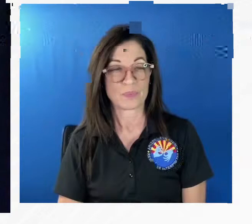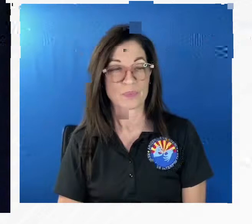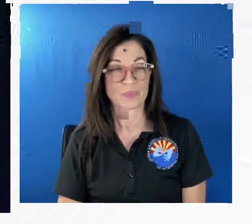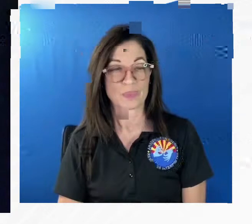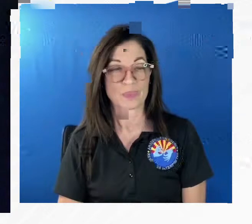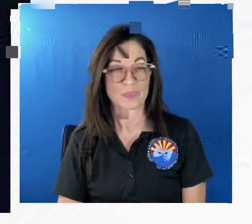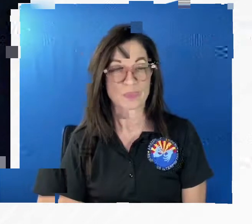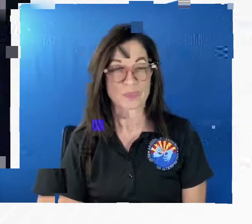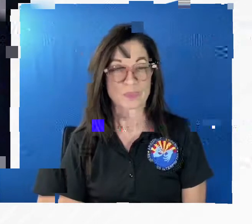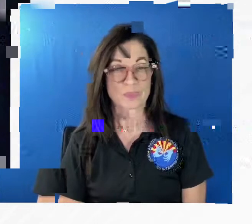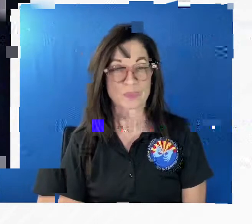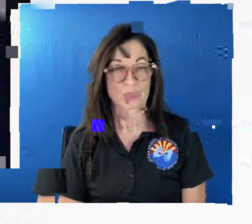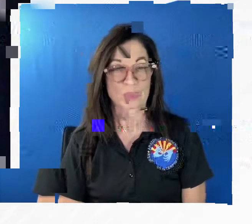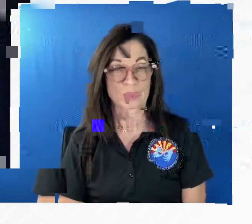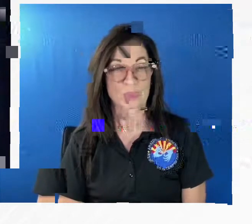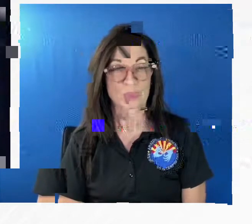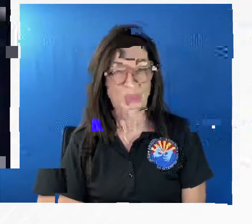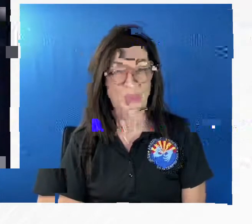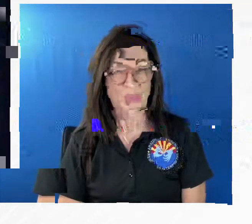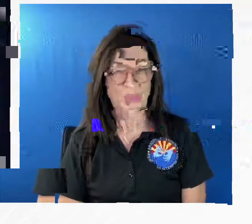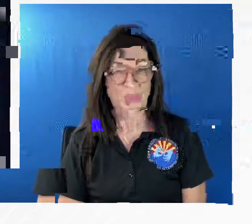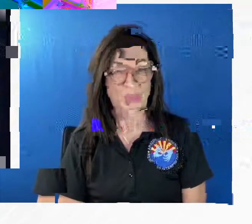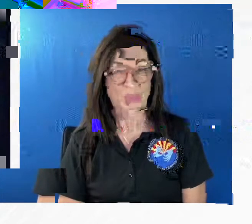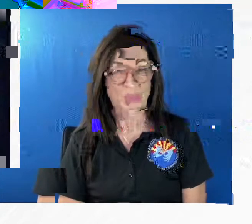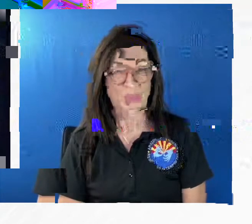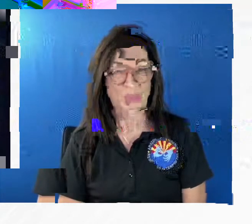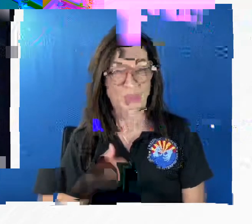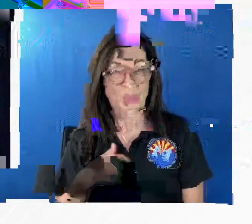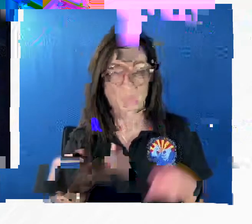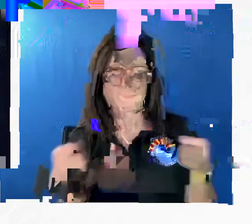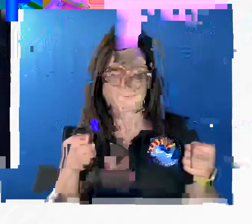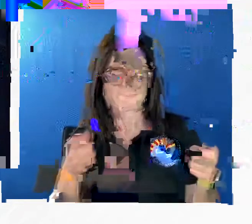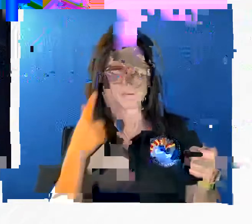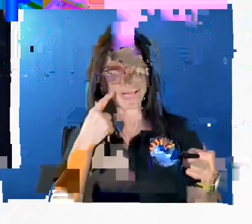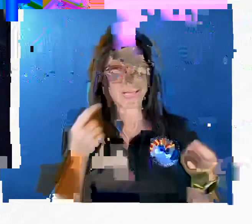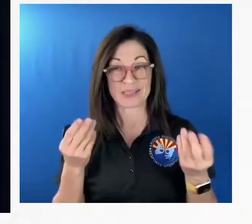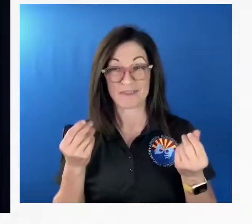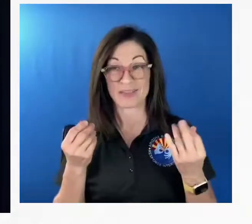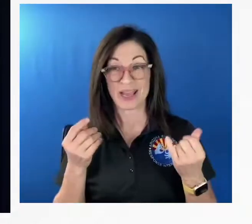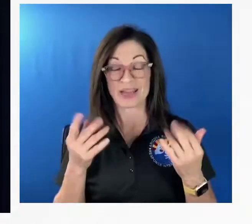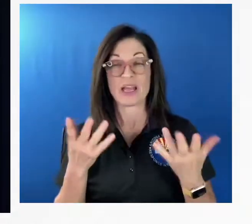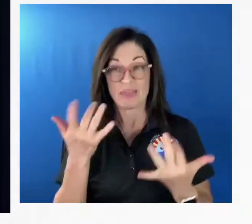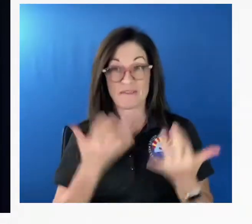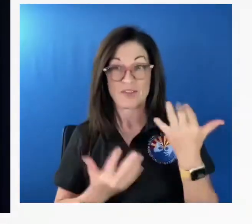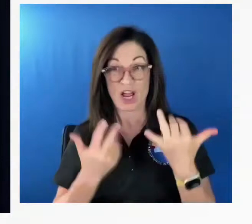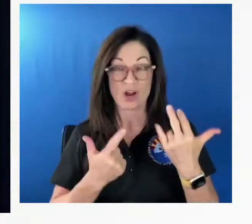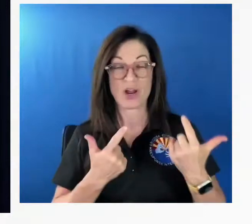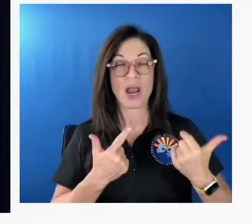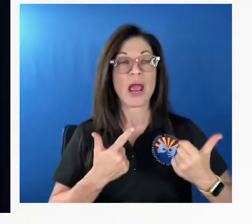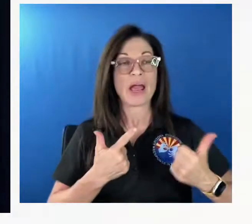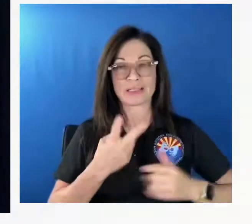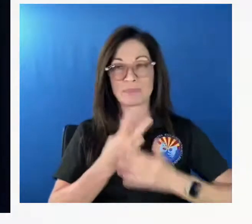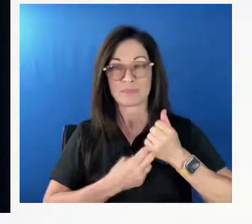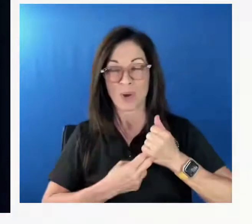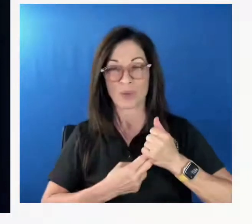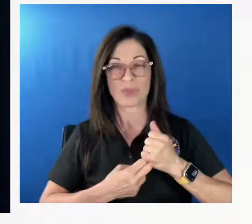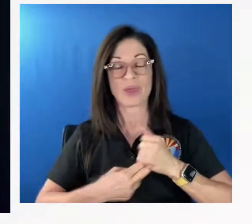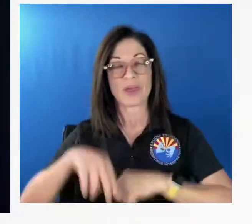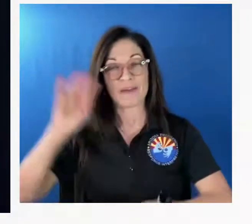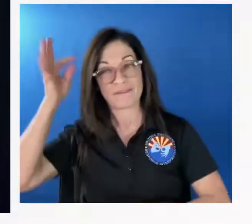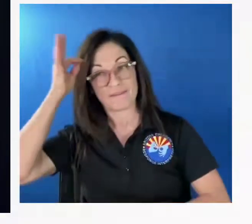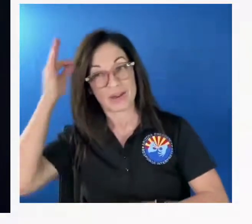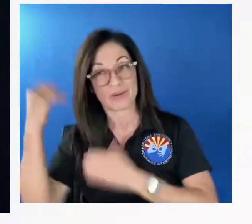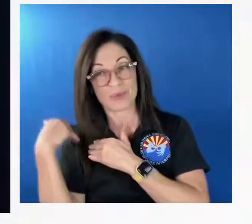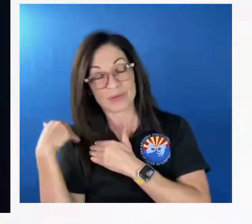are managing this because the fire straddles the federal responsibility and the state responsibility.